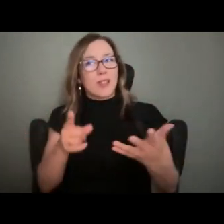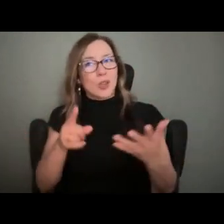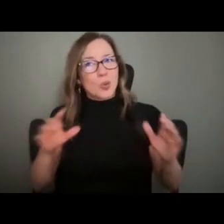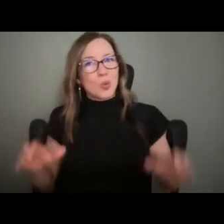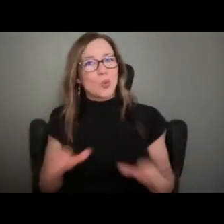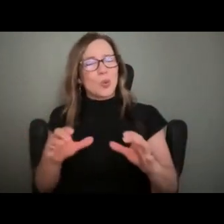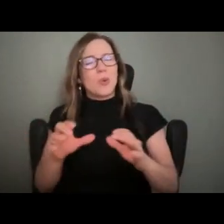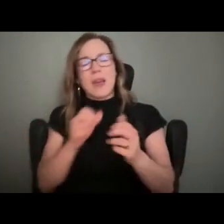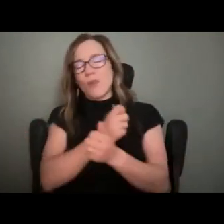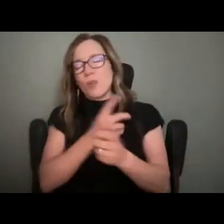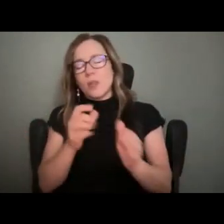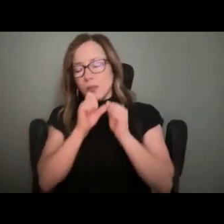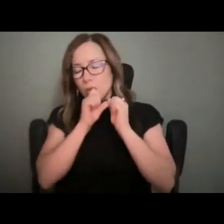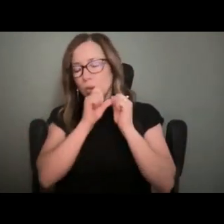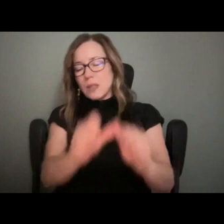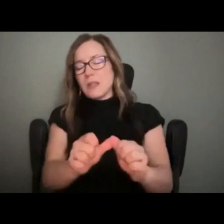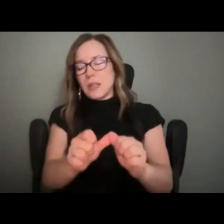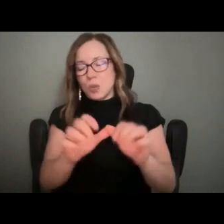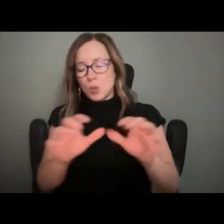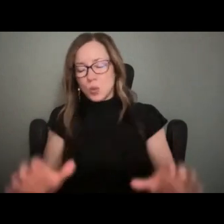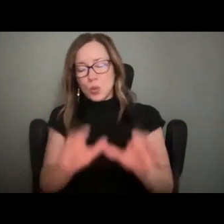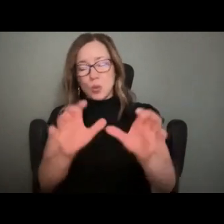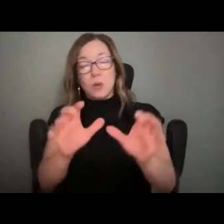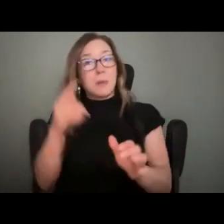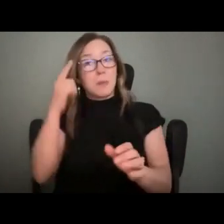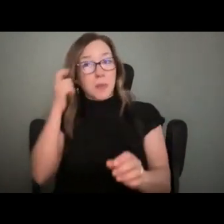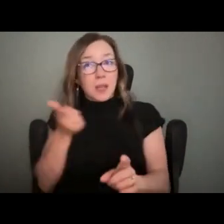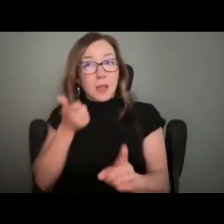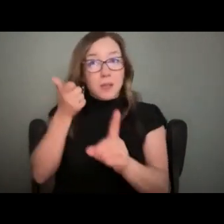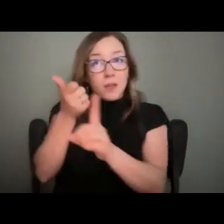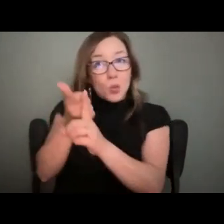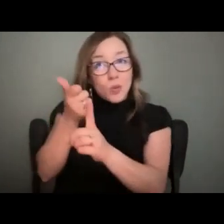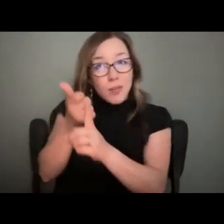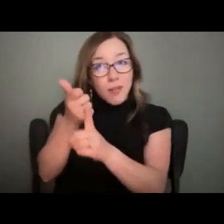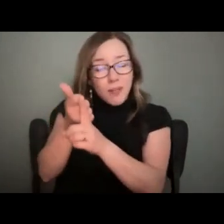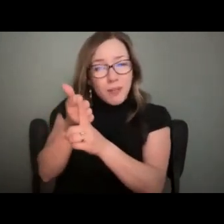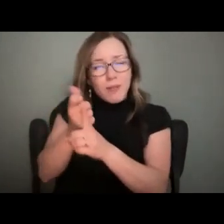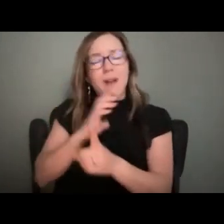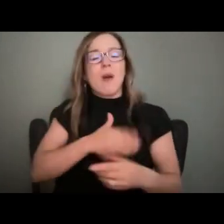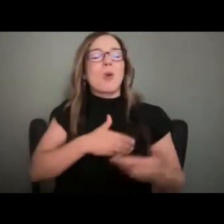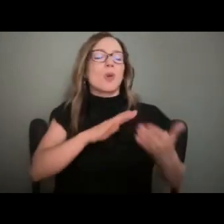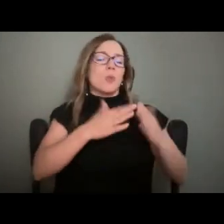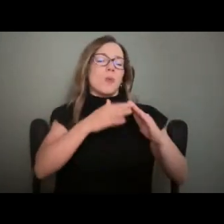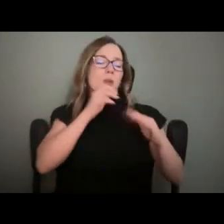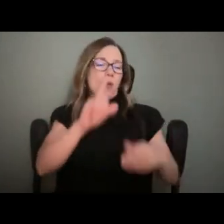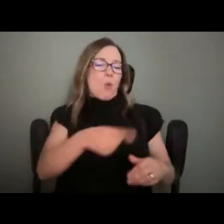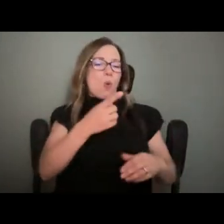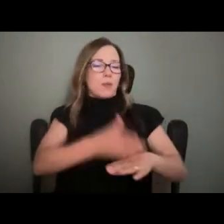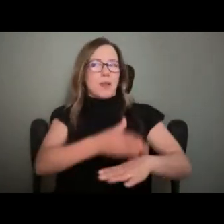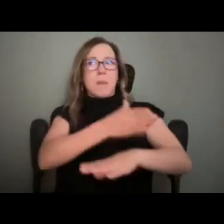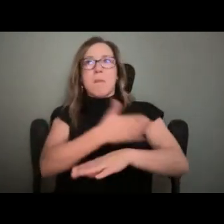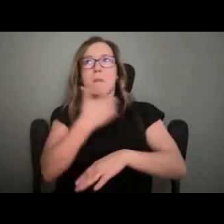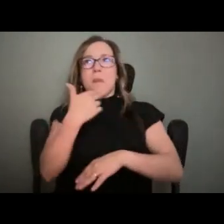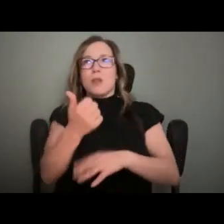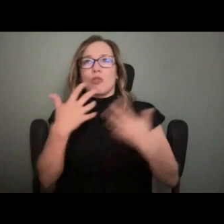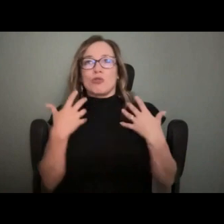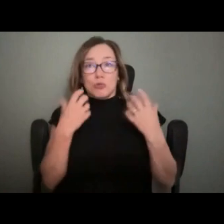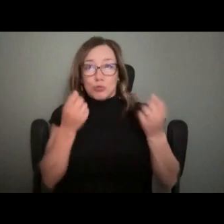are continuing to do. Because of you, our communities are not only better, they are